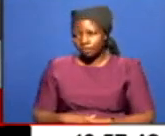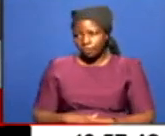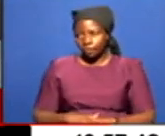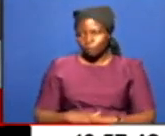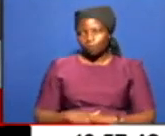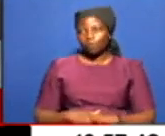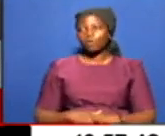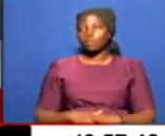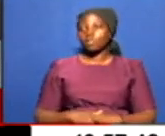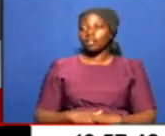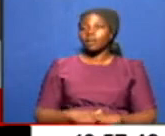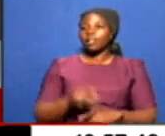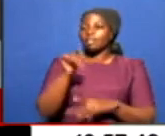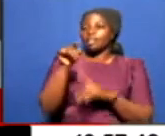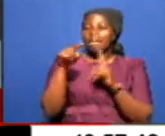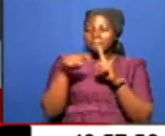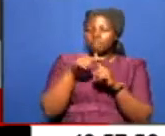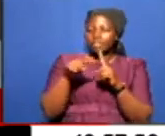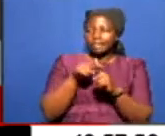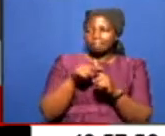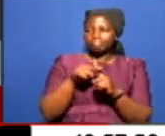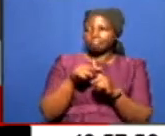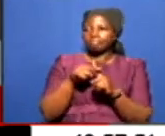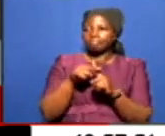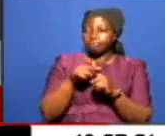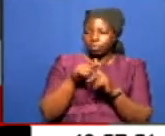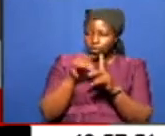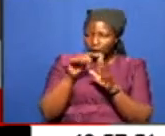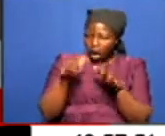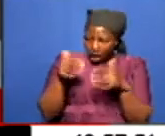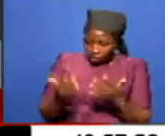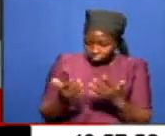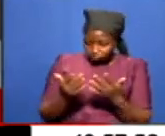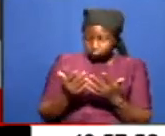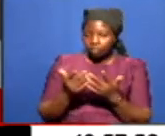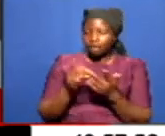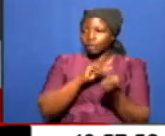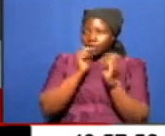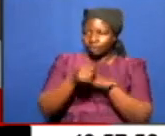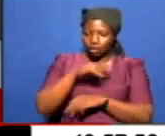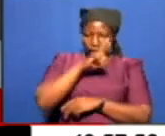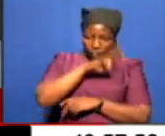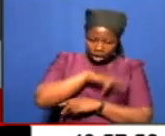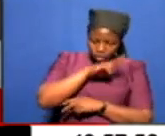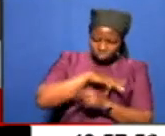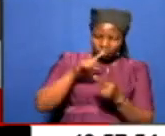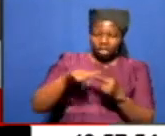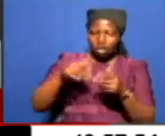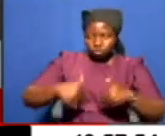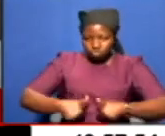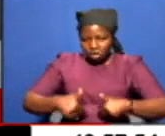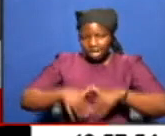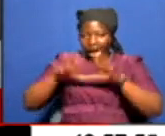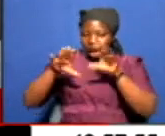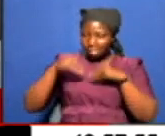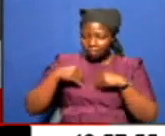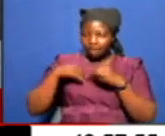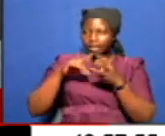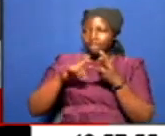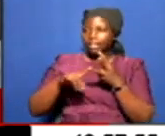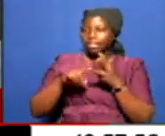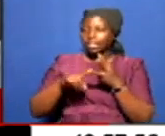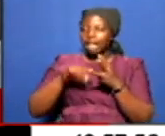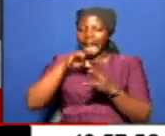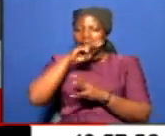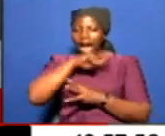been quite positive in terms of attitude change, acceptance by these young people, and then also attitude change from